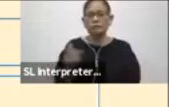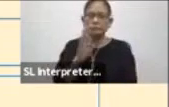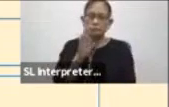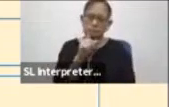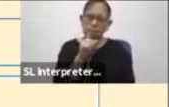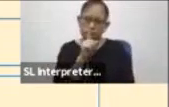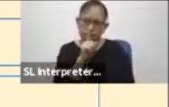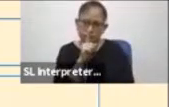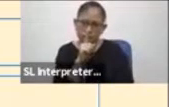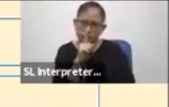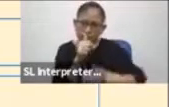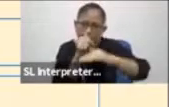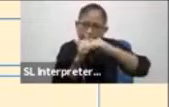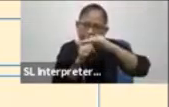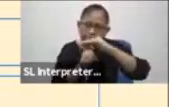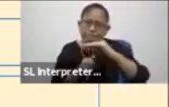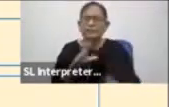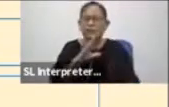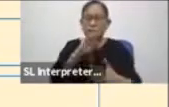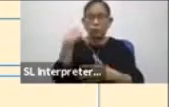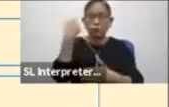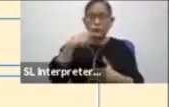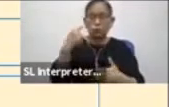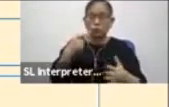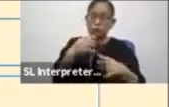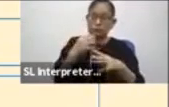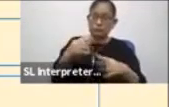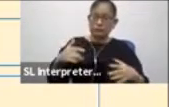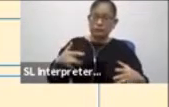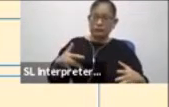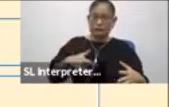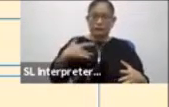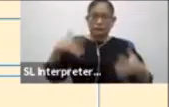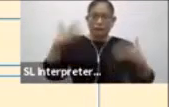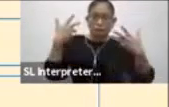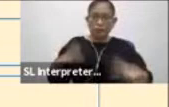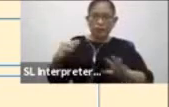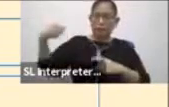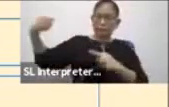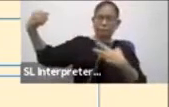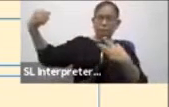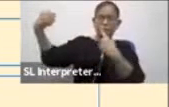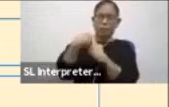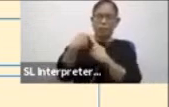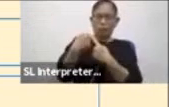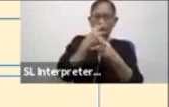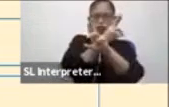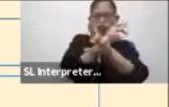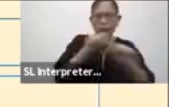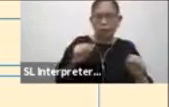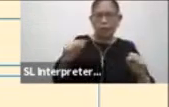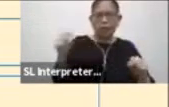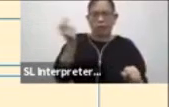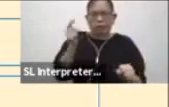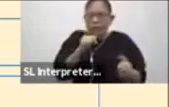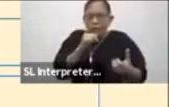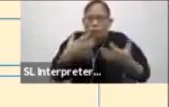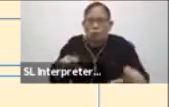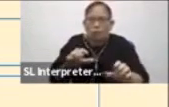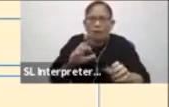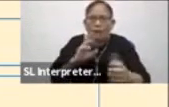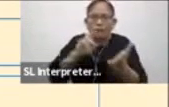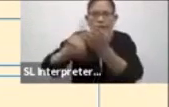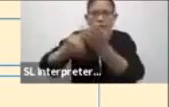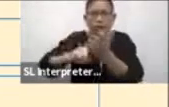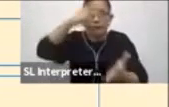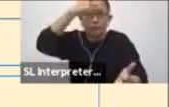who have suffered rape feel taboo to report. They are afraid of being embarrassed by community